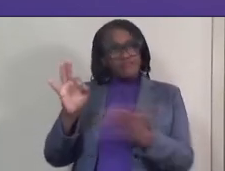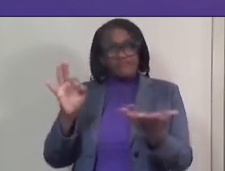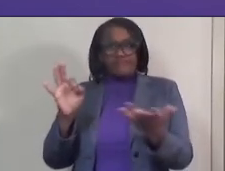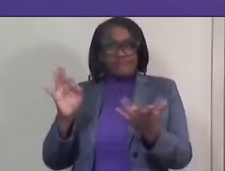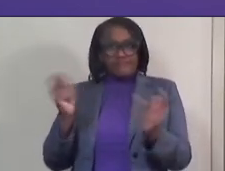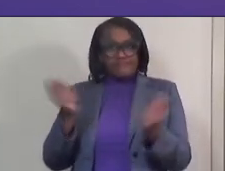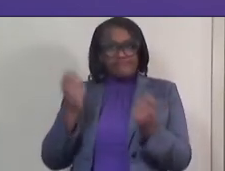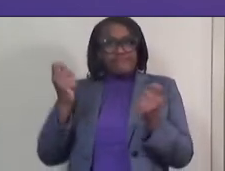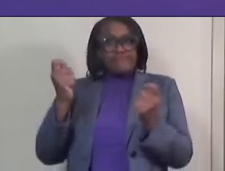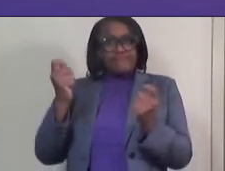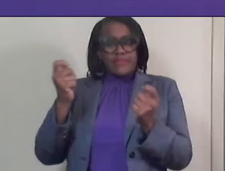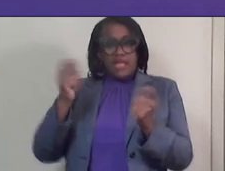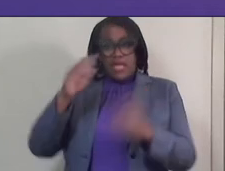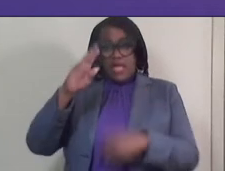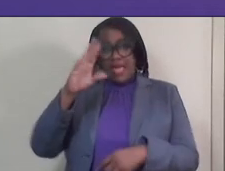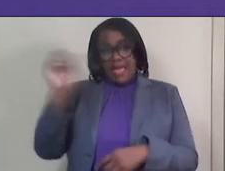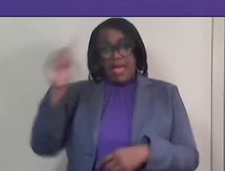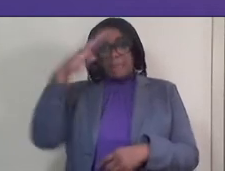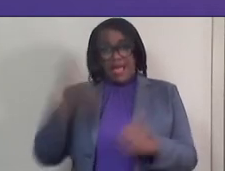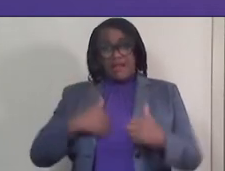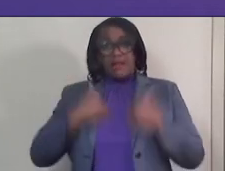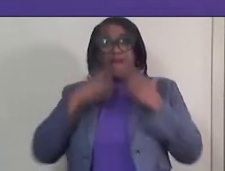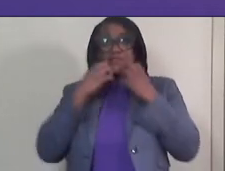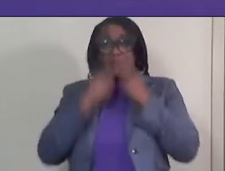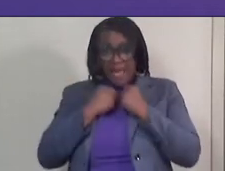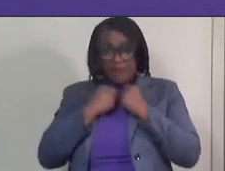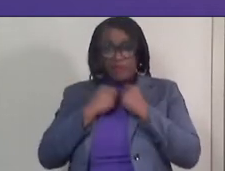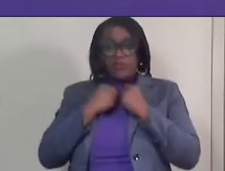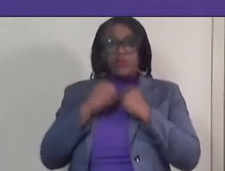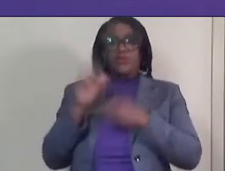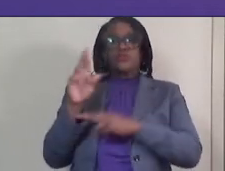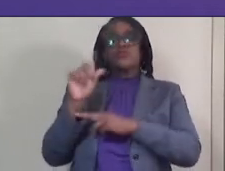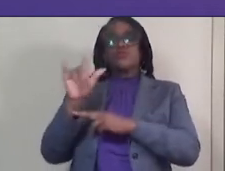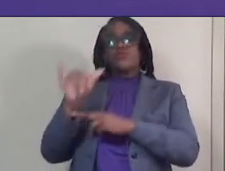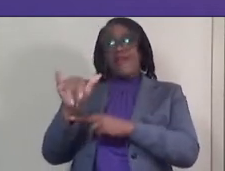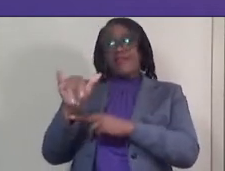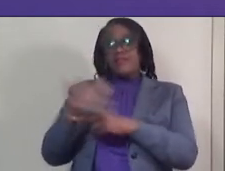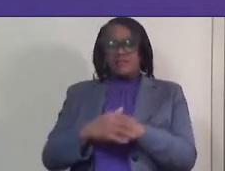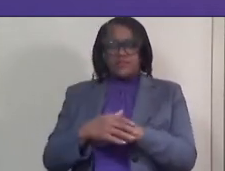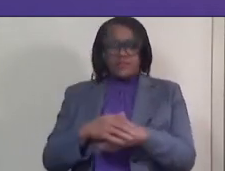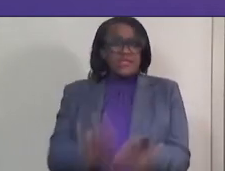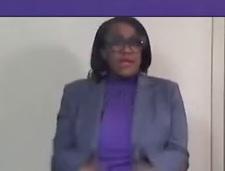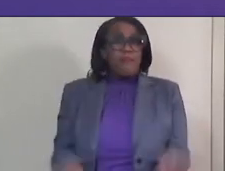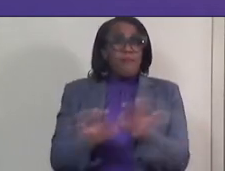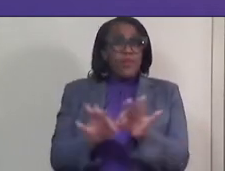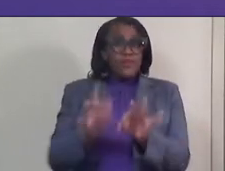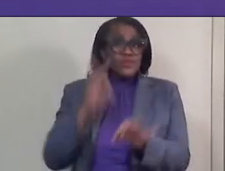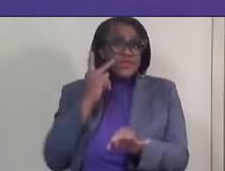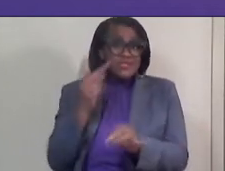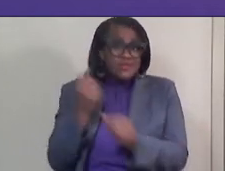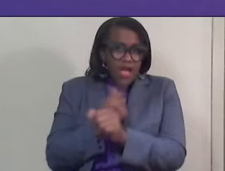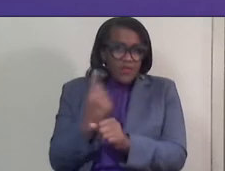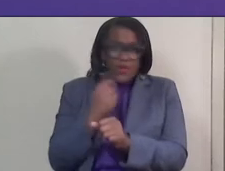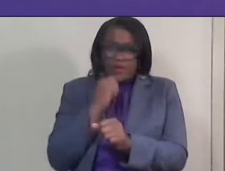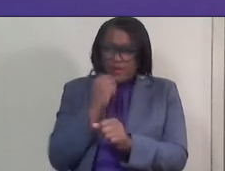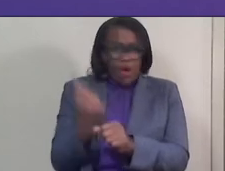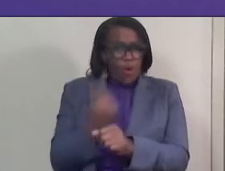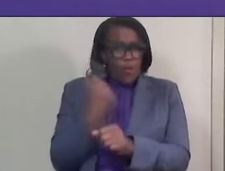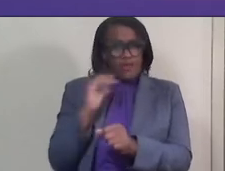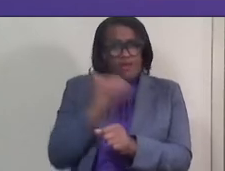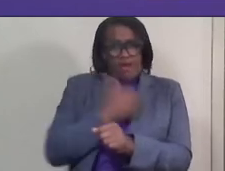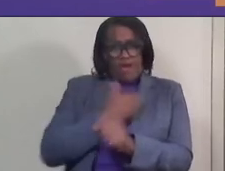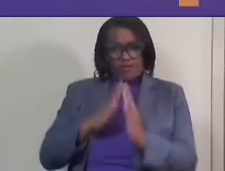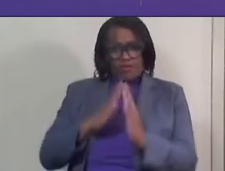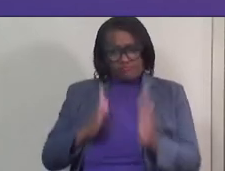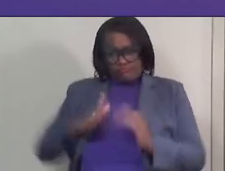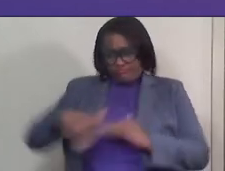Lives Matter rally. It was really important to see everyone, not just in our neighborhood, but in our